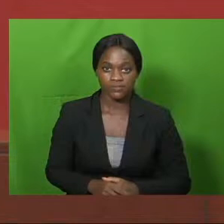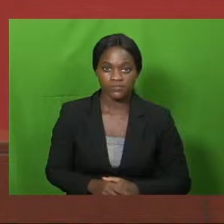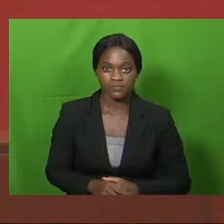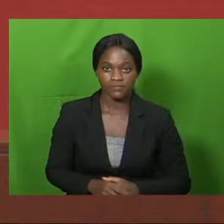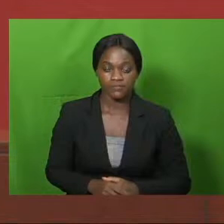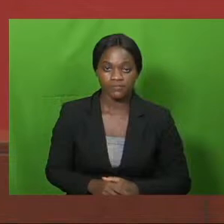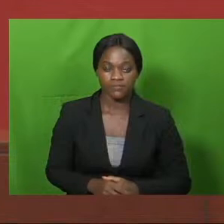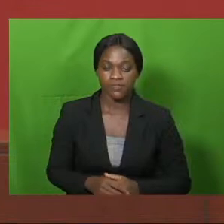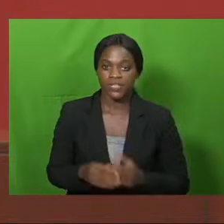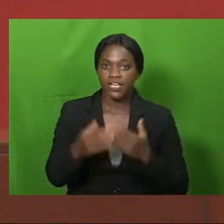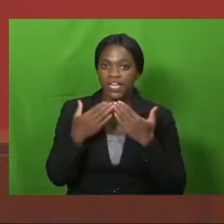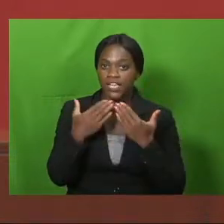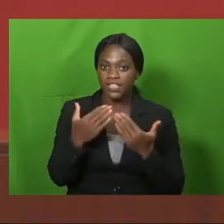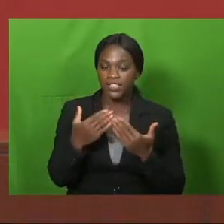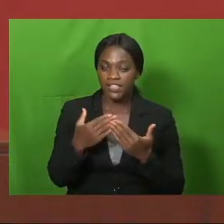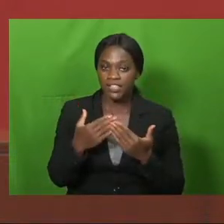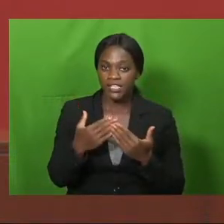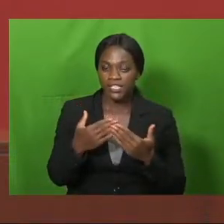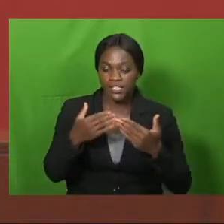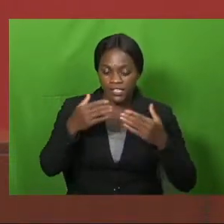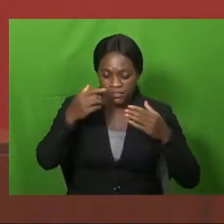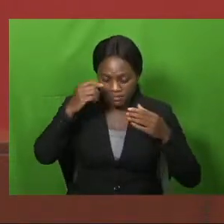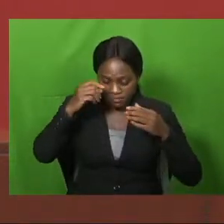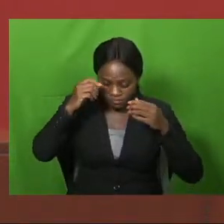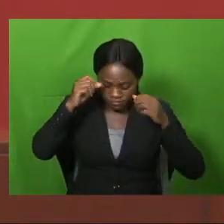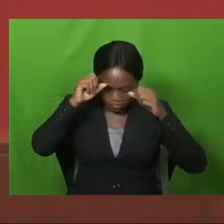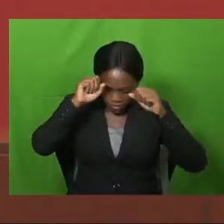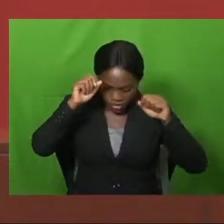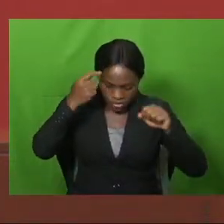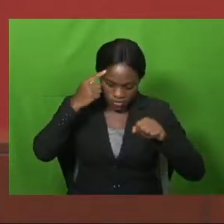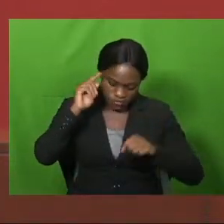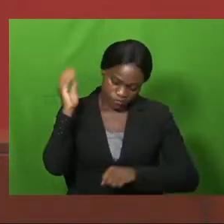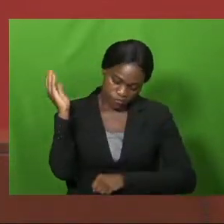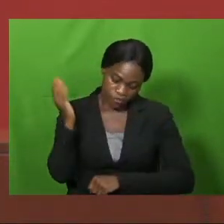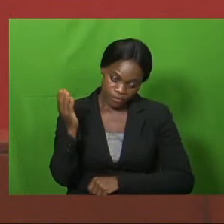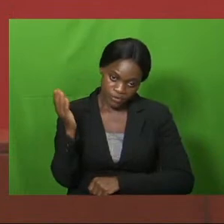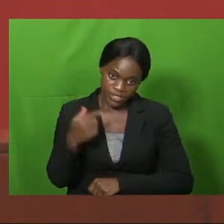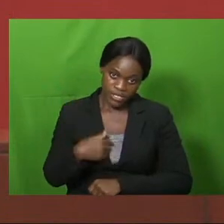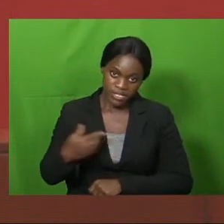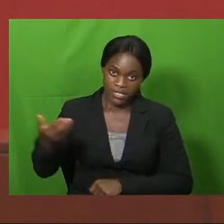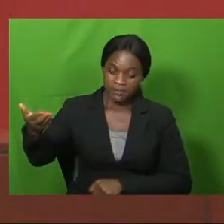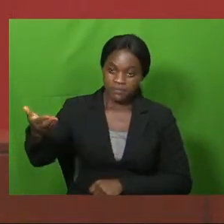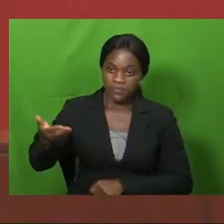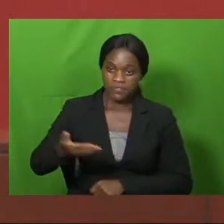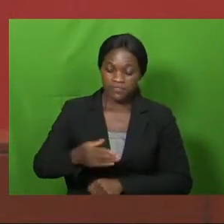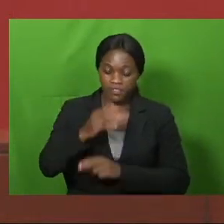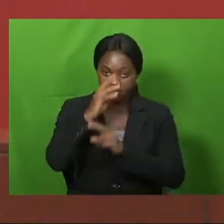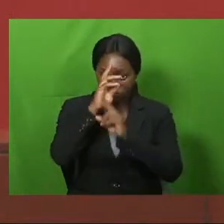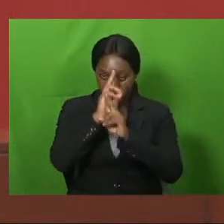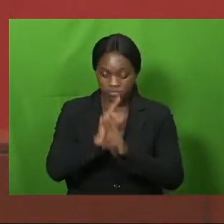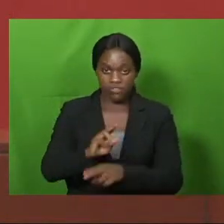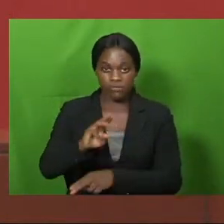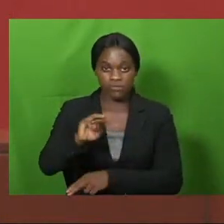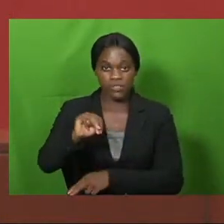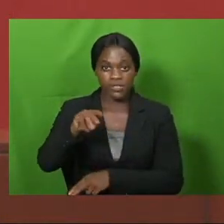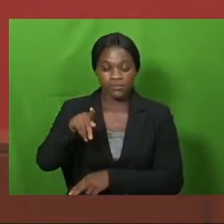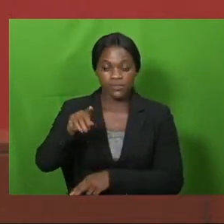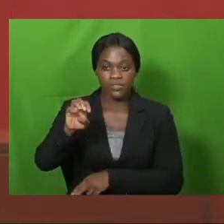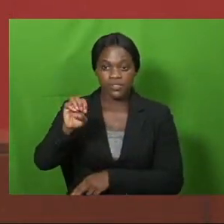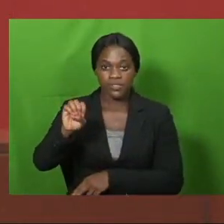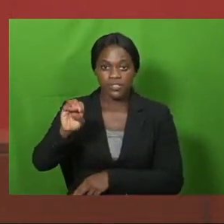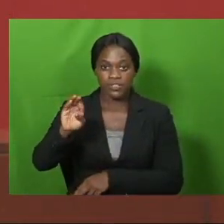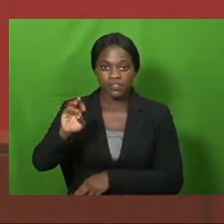to thank His Excellency the President for his message. So I will invite Honorable Member for Efutu,